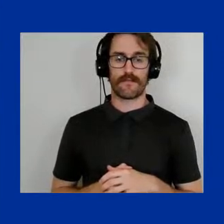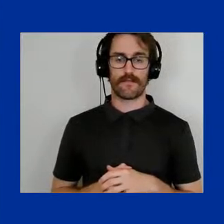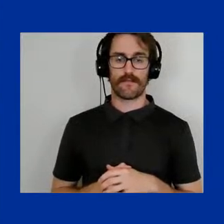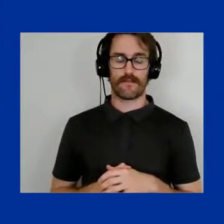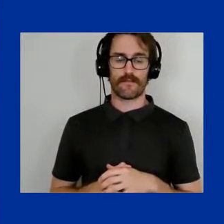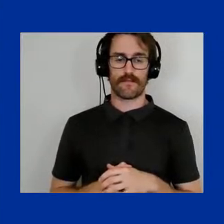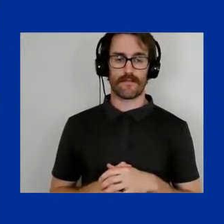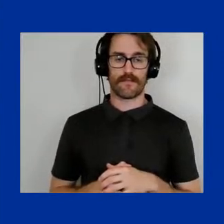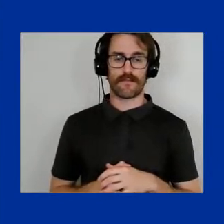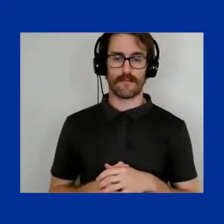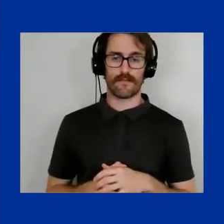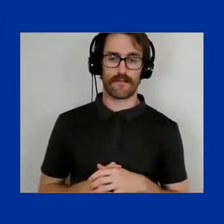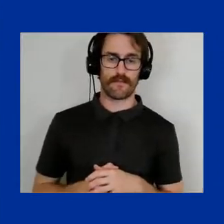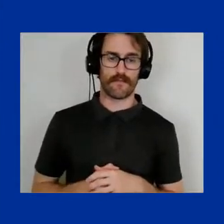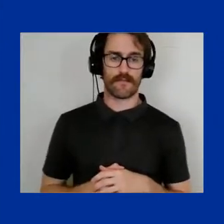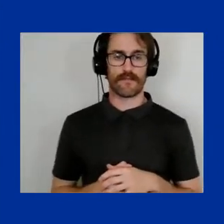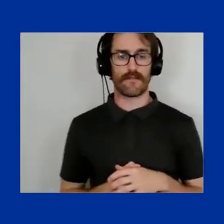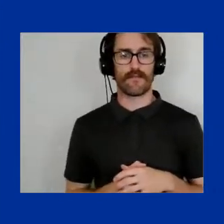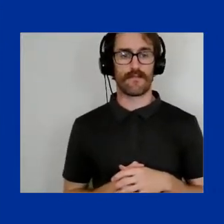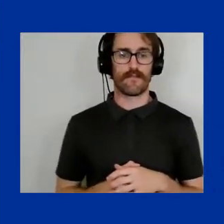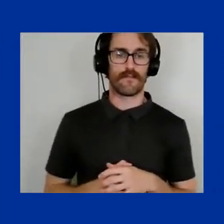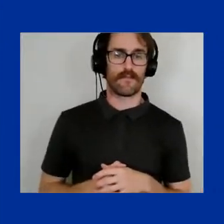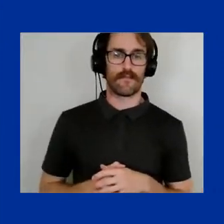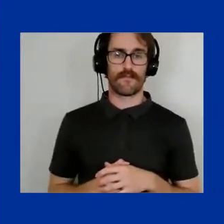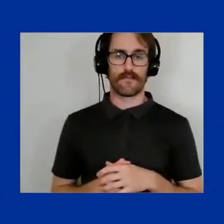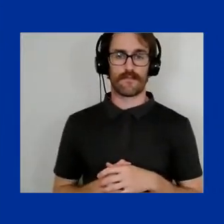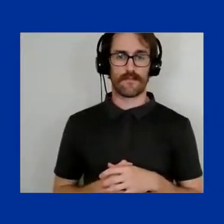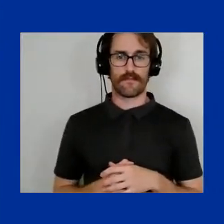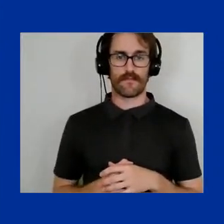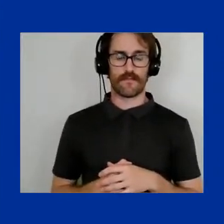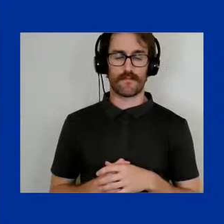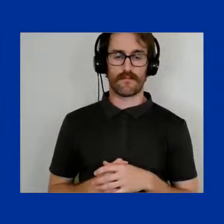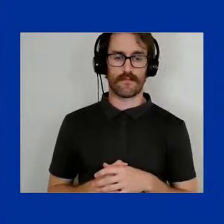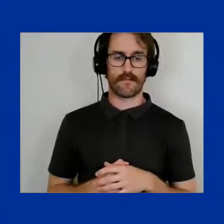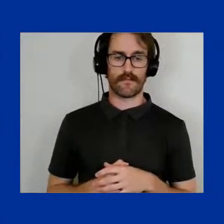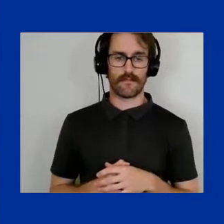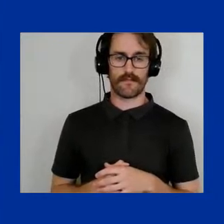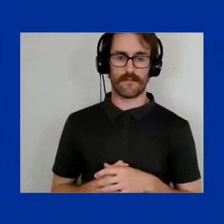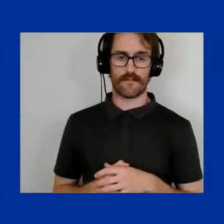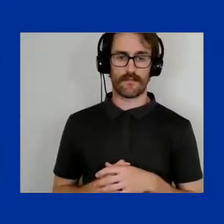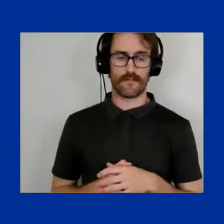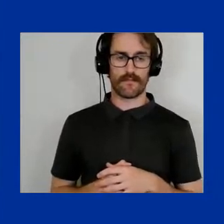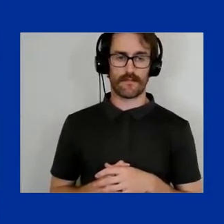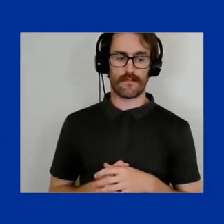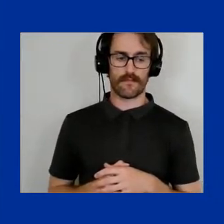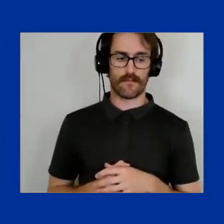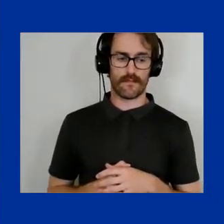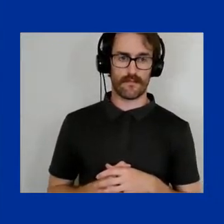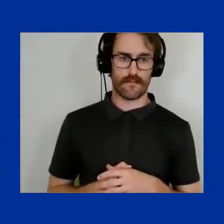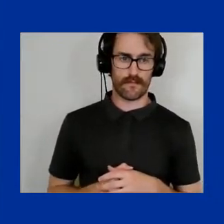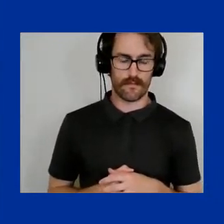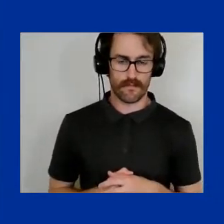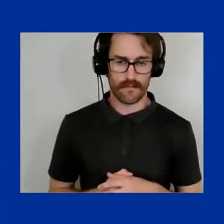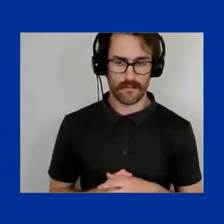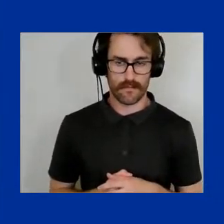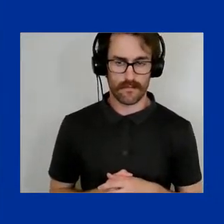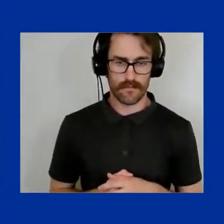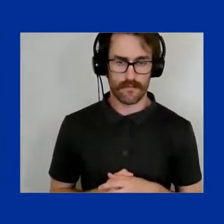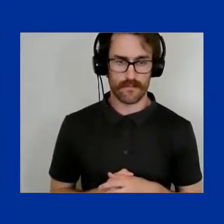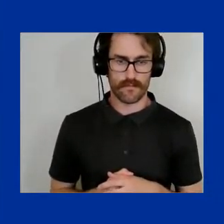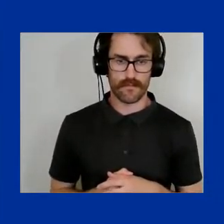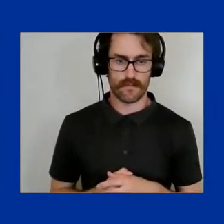I'm just curious to know if think that at the point we're in,